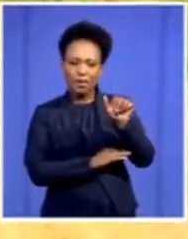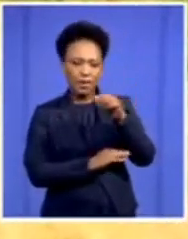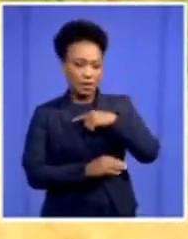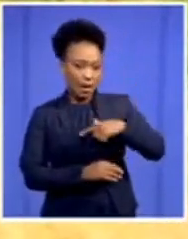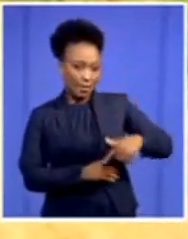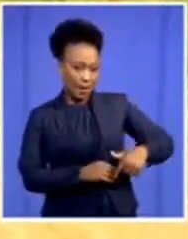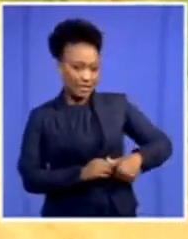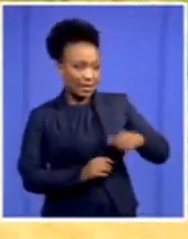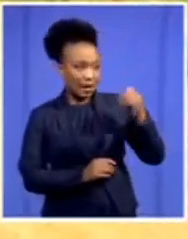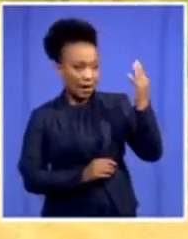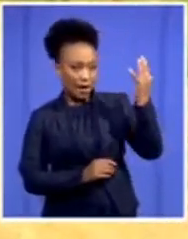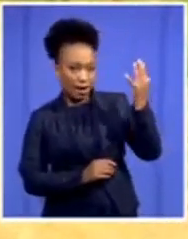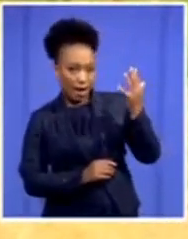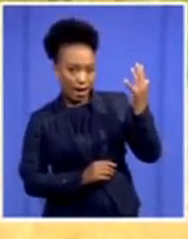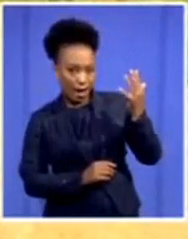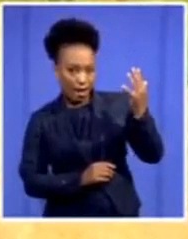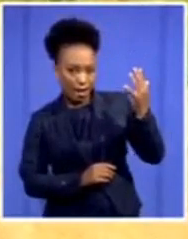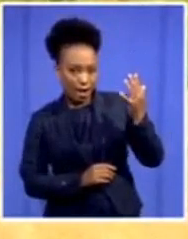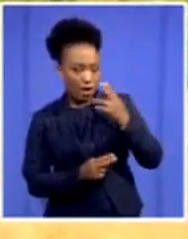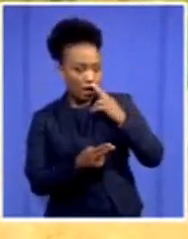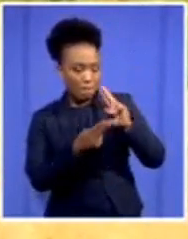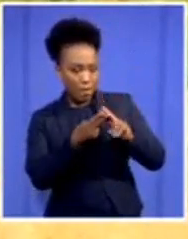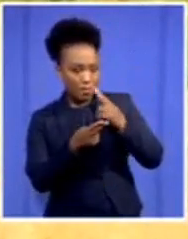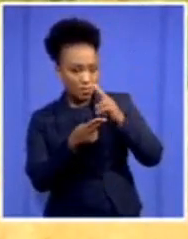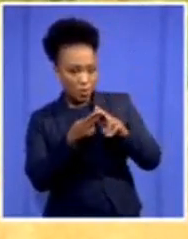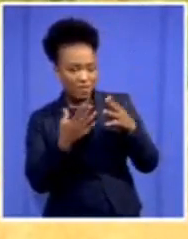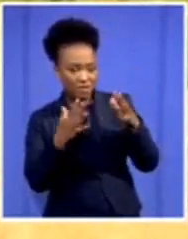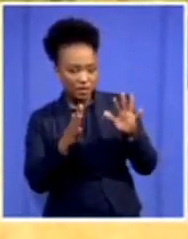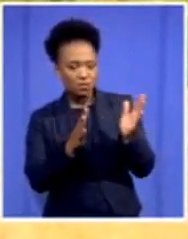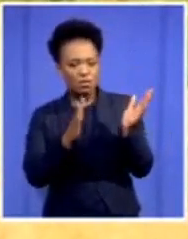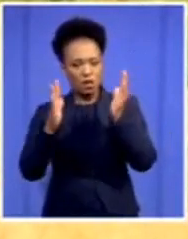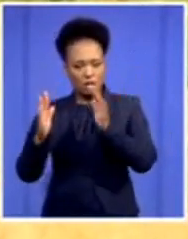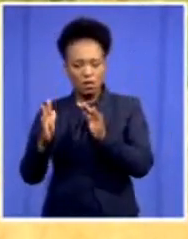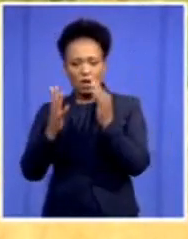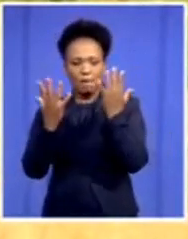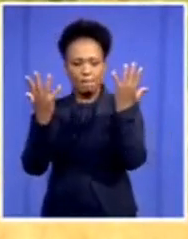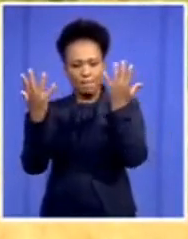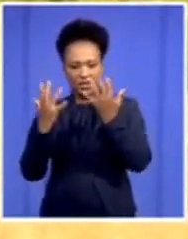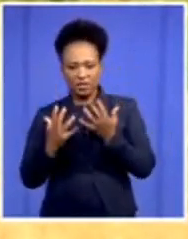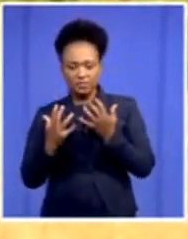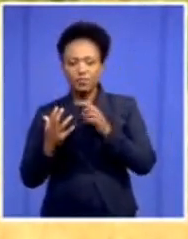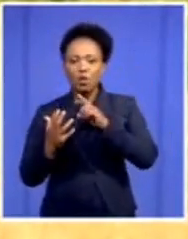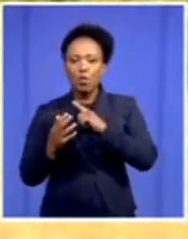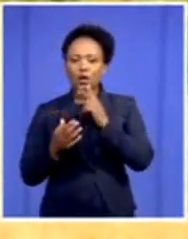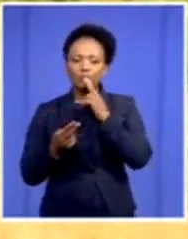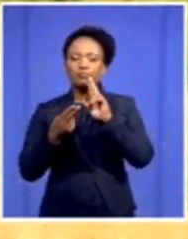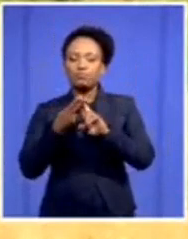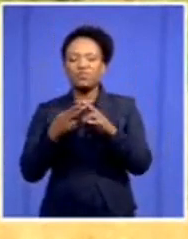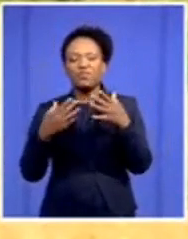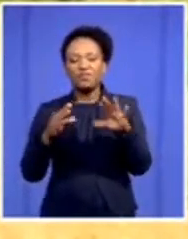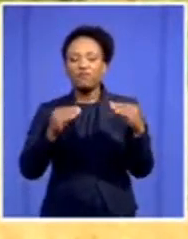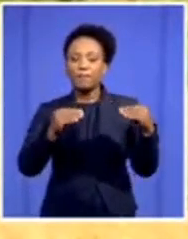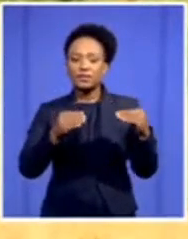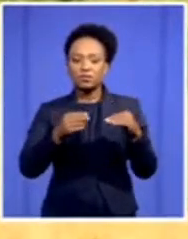during the SONA, and two key issues that he has made with regards to business. Number one, he indicated that we must lead